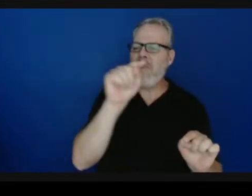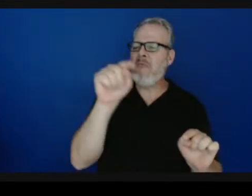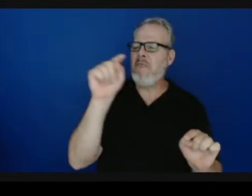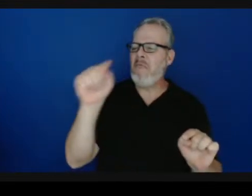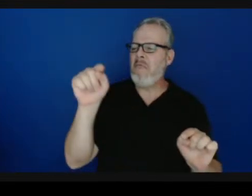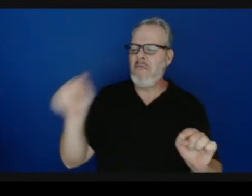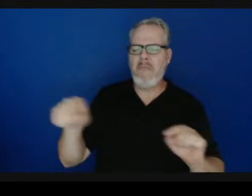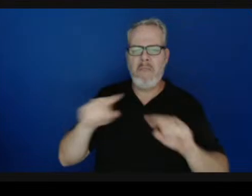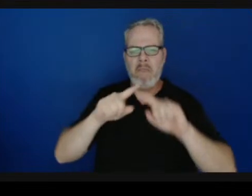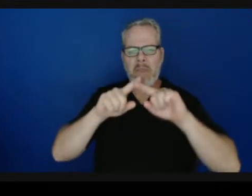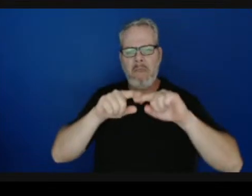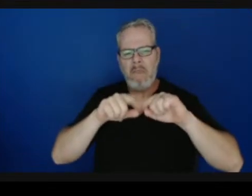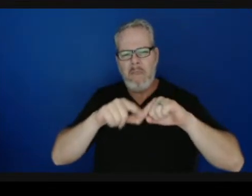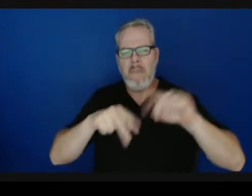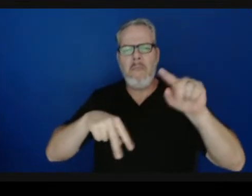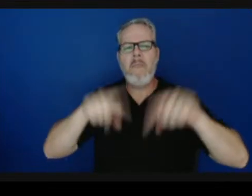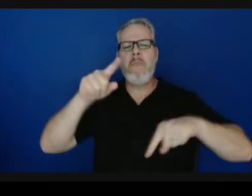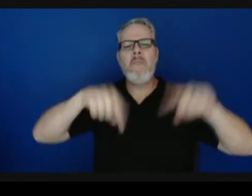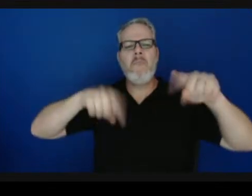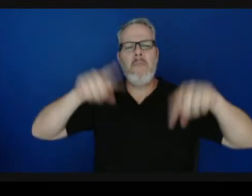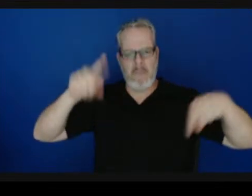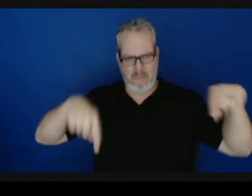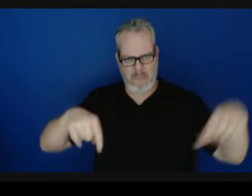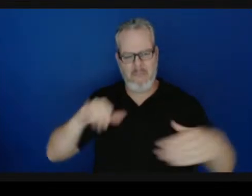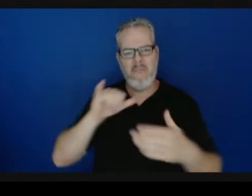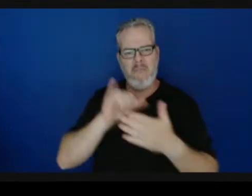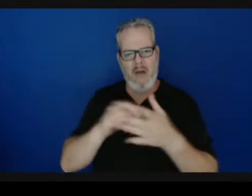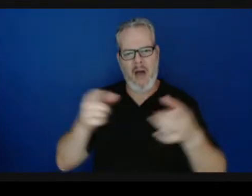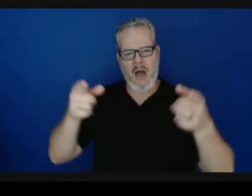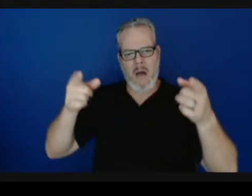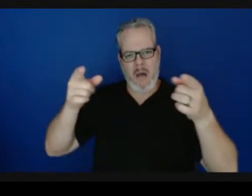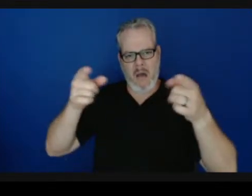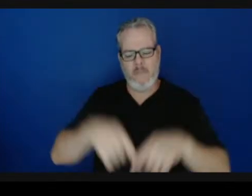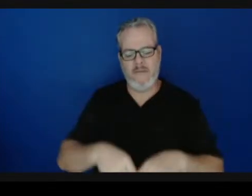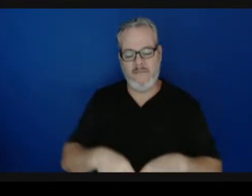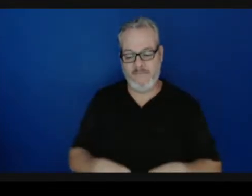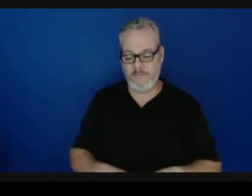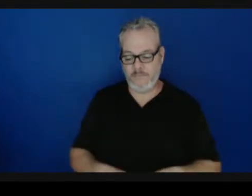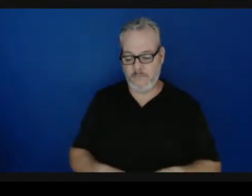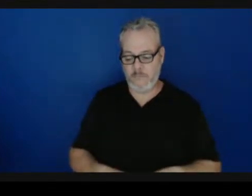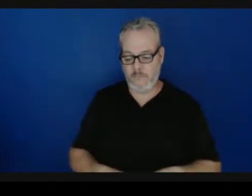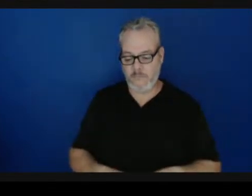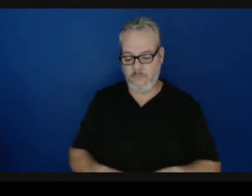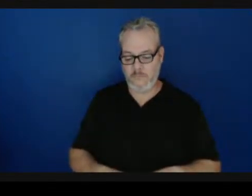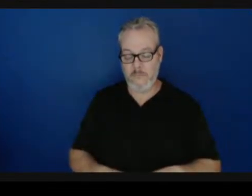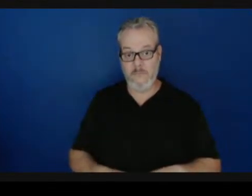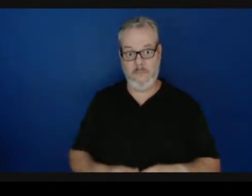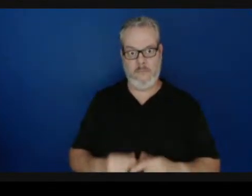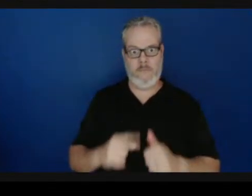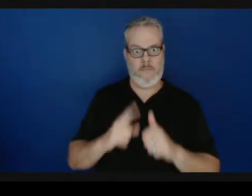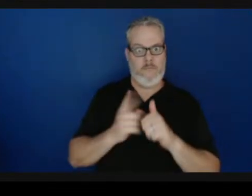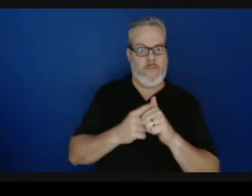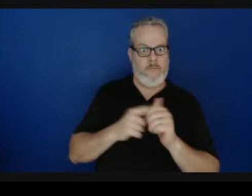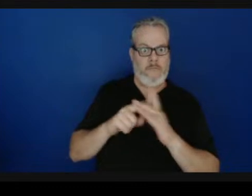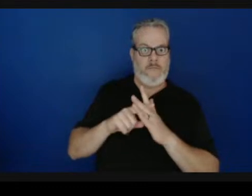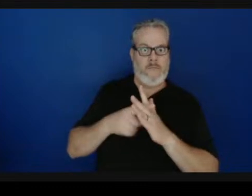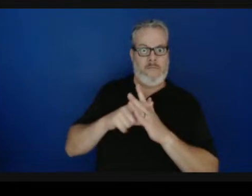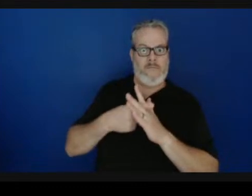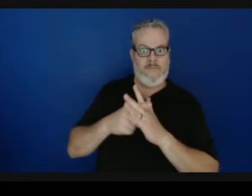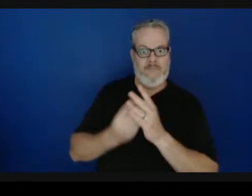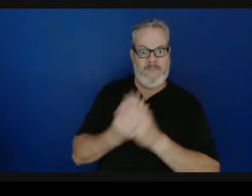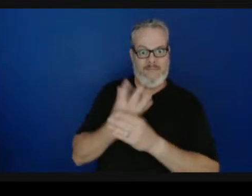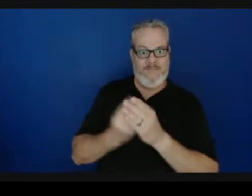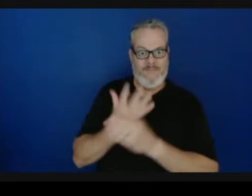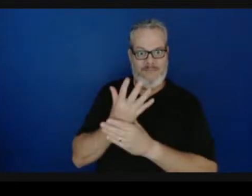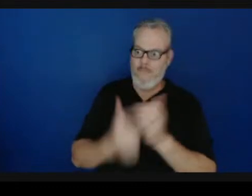another 10,000 coming out. And so that's been the way of it recently. So especially now at the beginning of the eruption, when we have more gas coming out, is when there is this